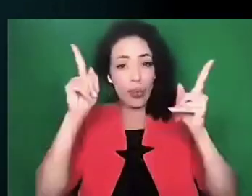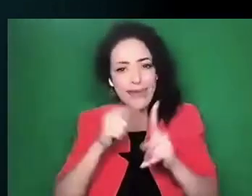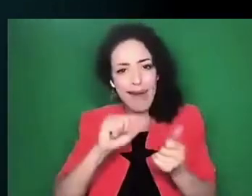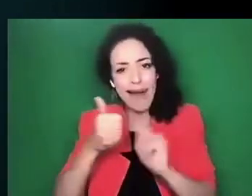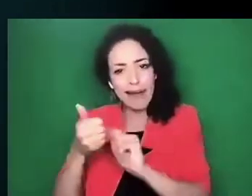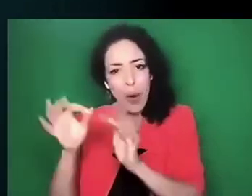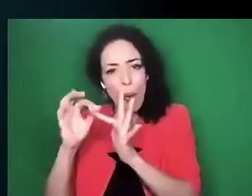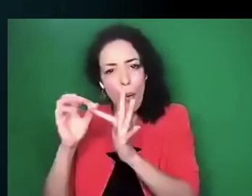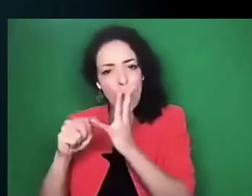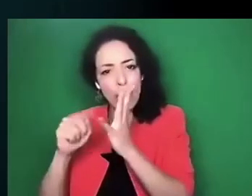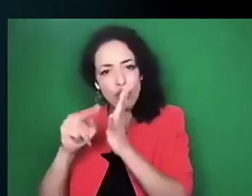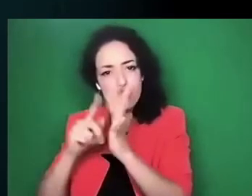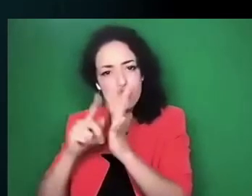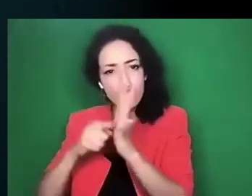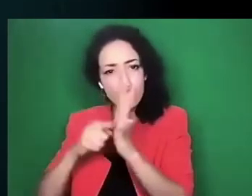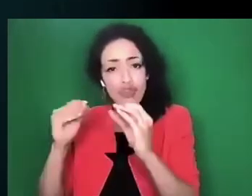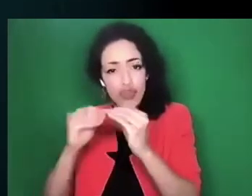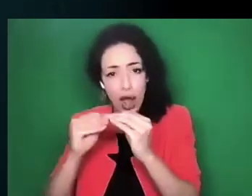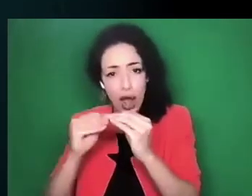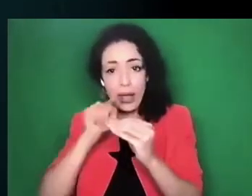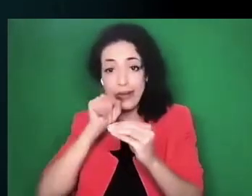with my first visit to Amritsar on